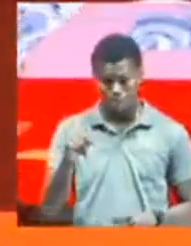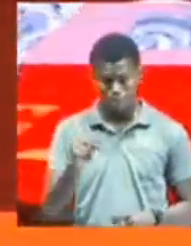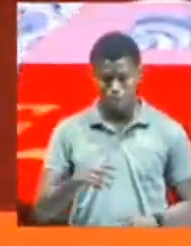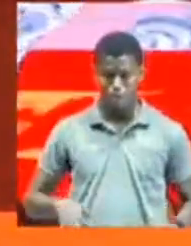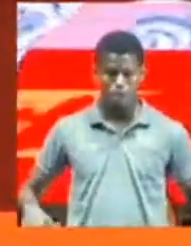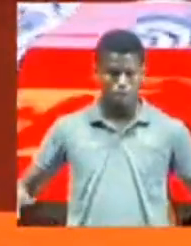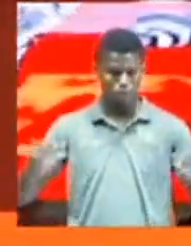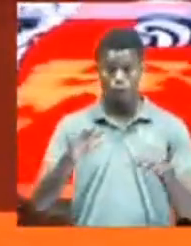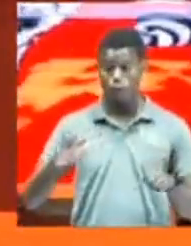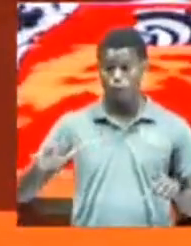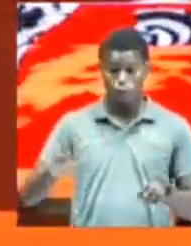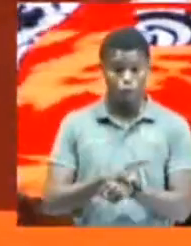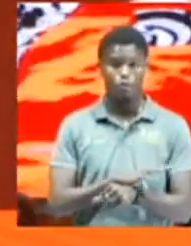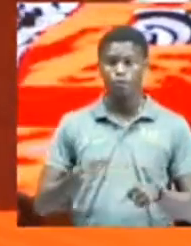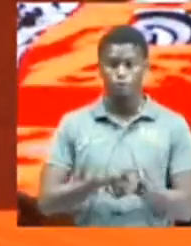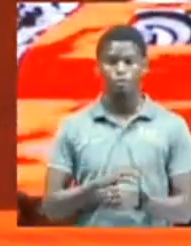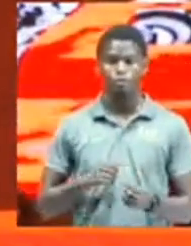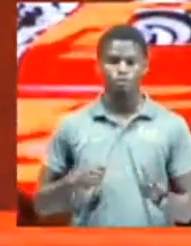on September 3rd.